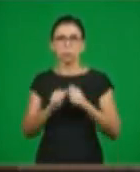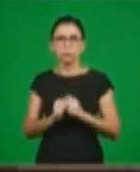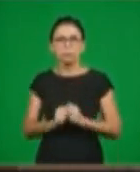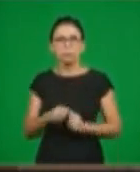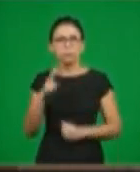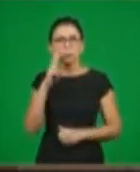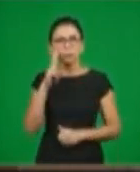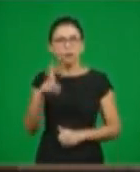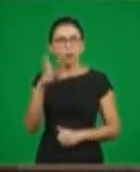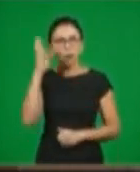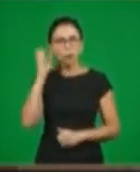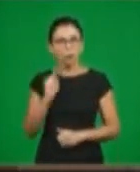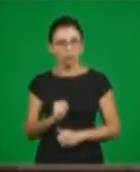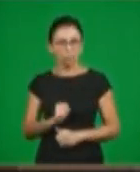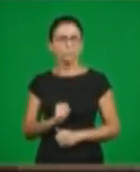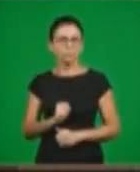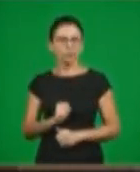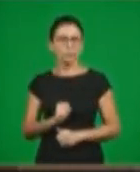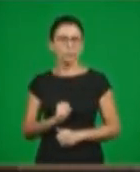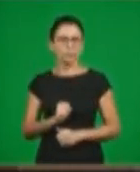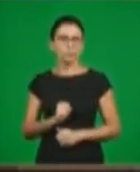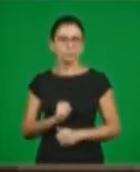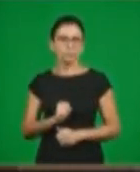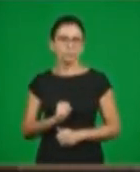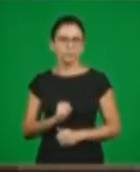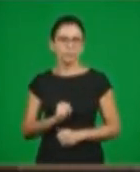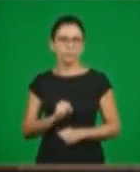be hearing what they are hearing right now.